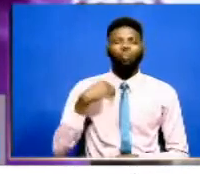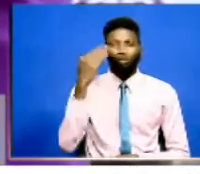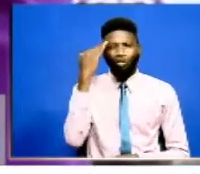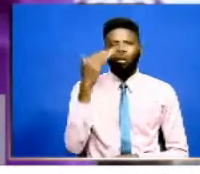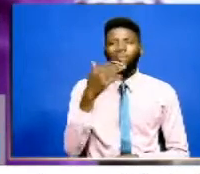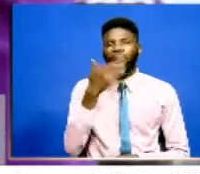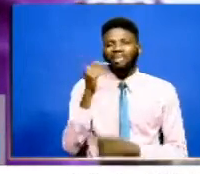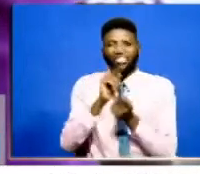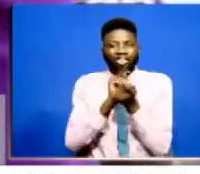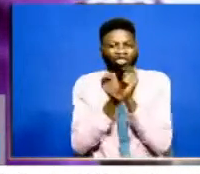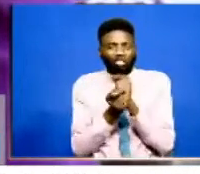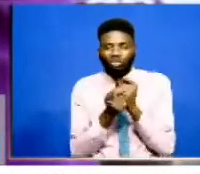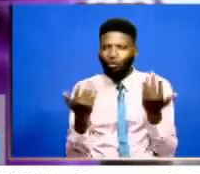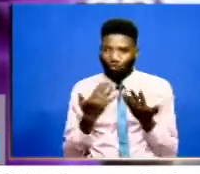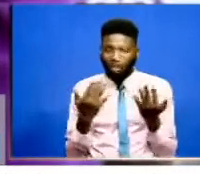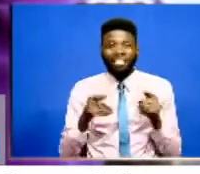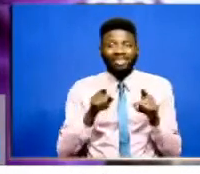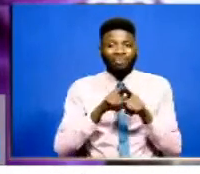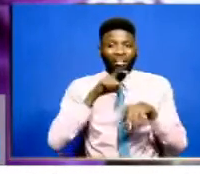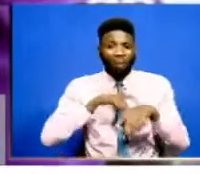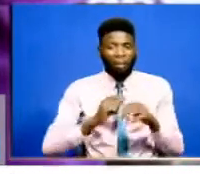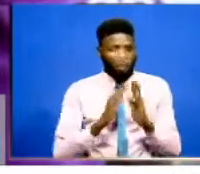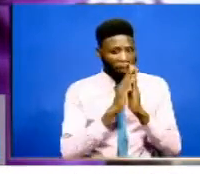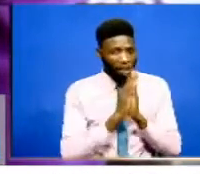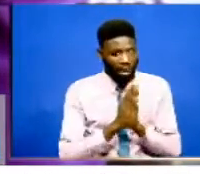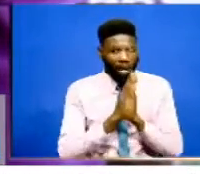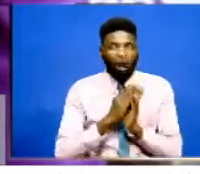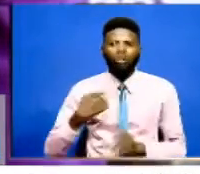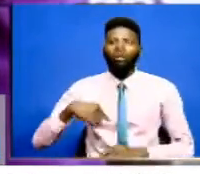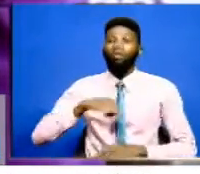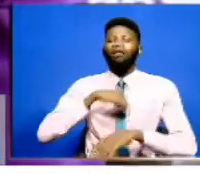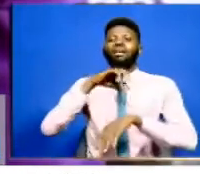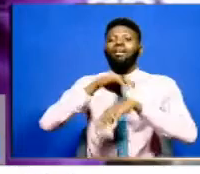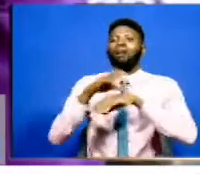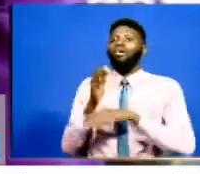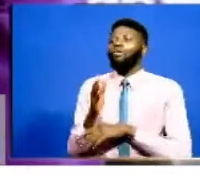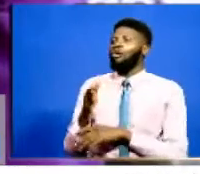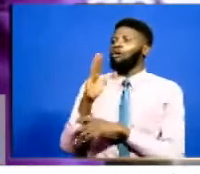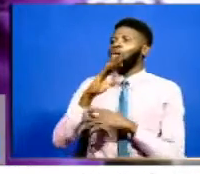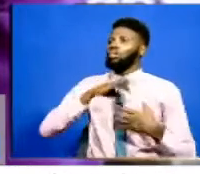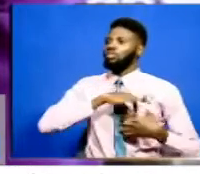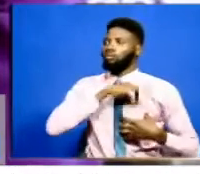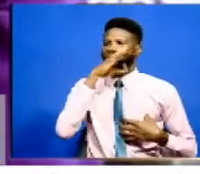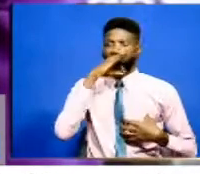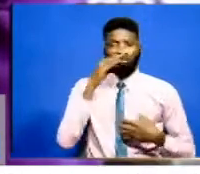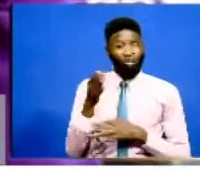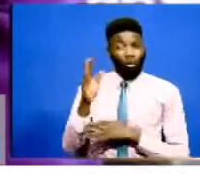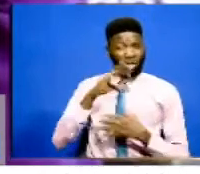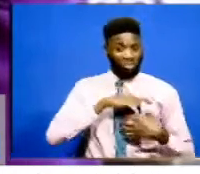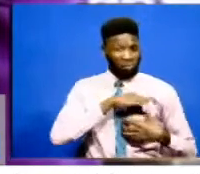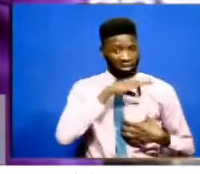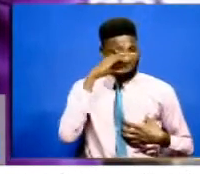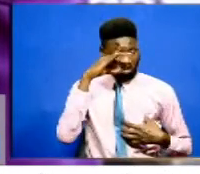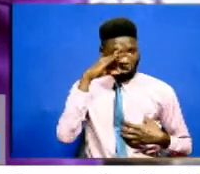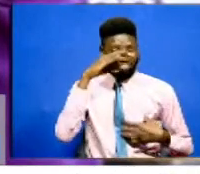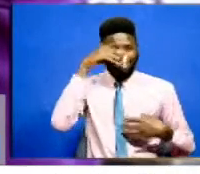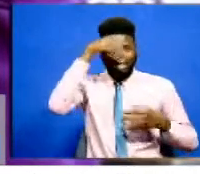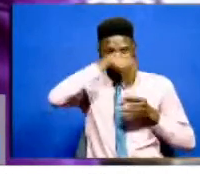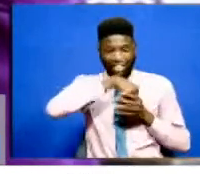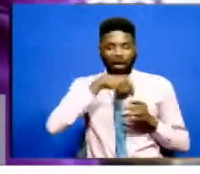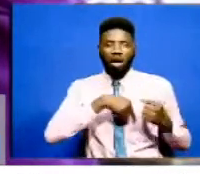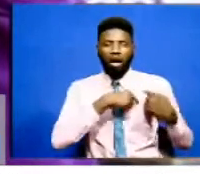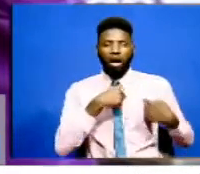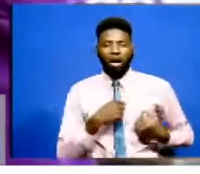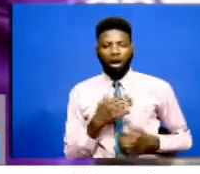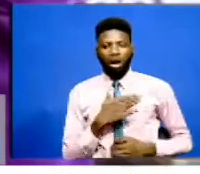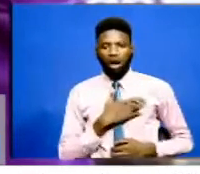rectify. In prayer, we receive the Spirit of God, and the Spirit of God illumines our hearts,